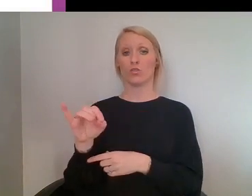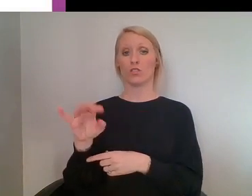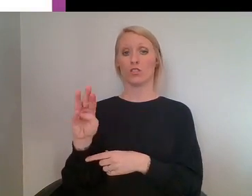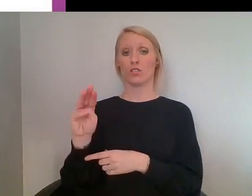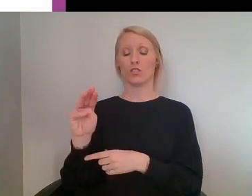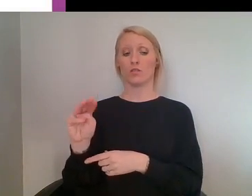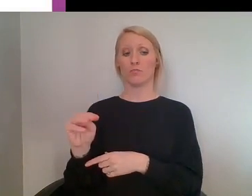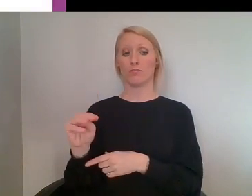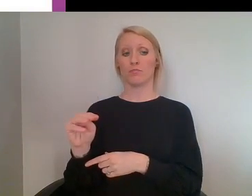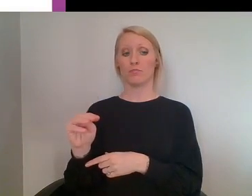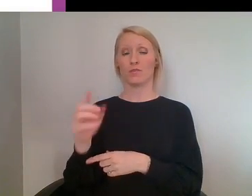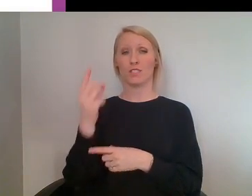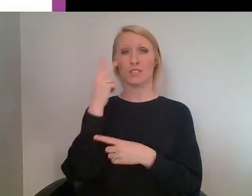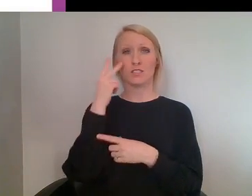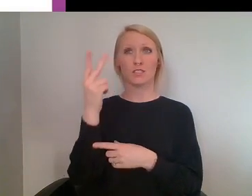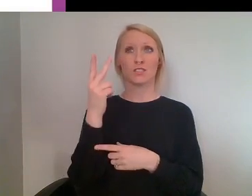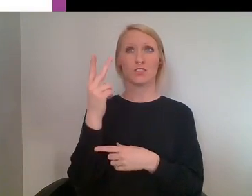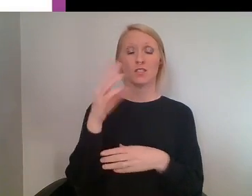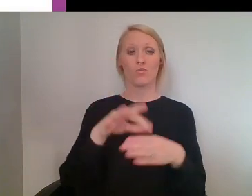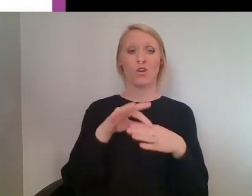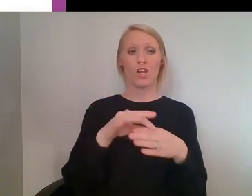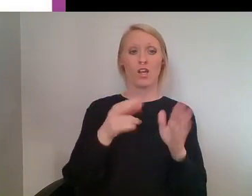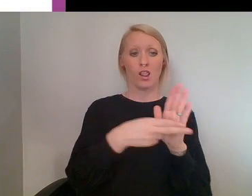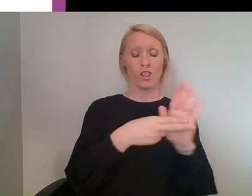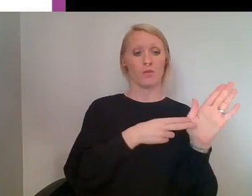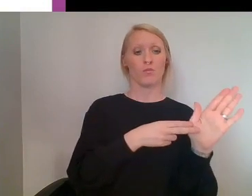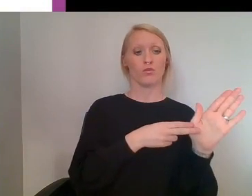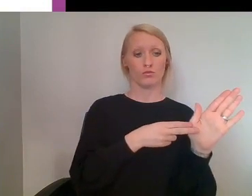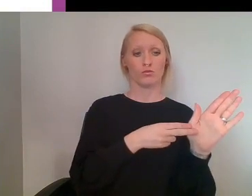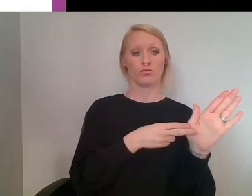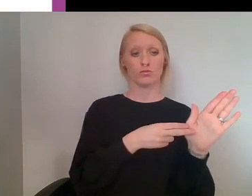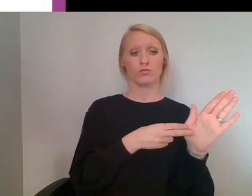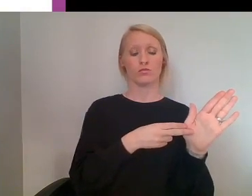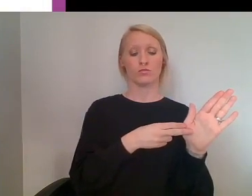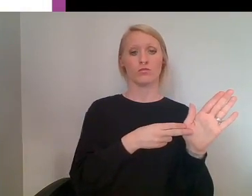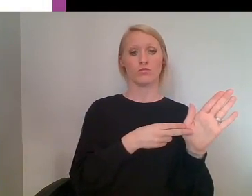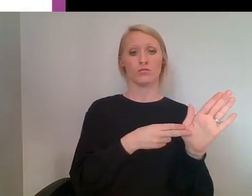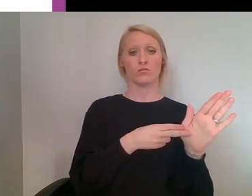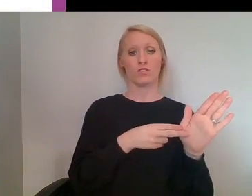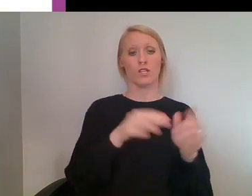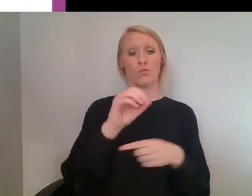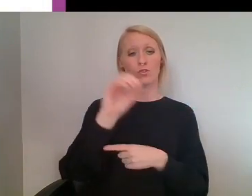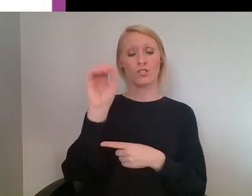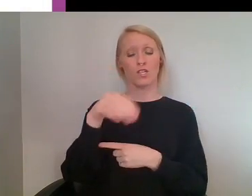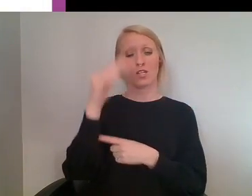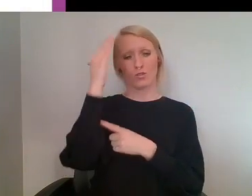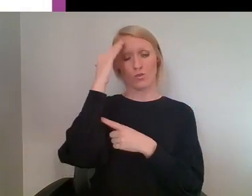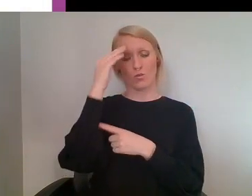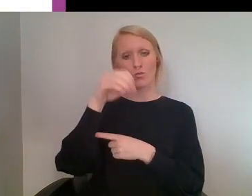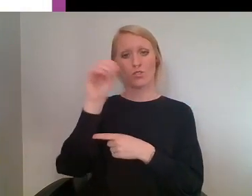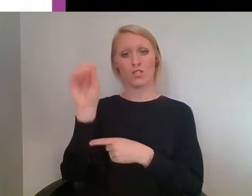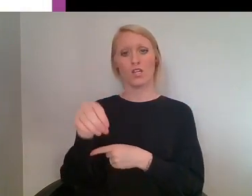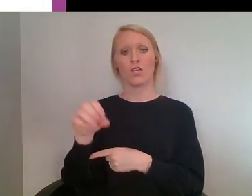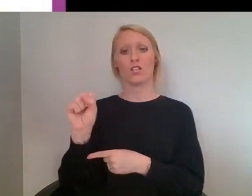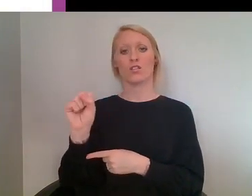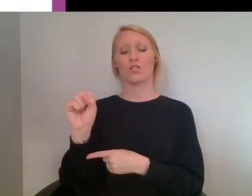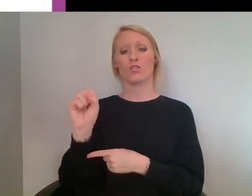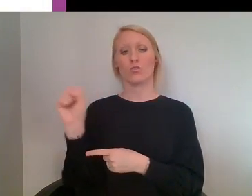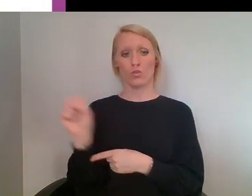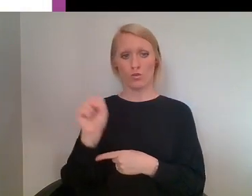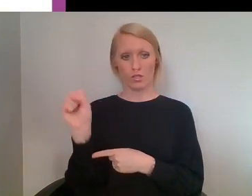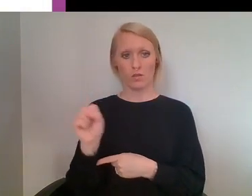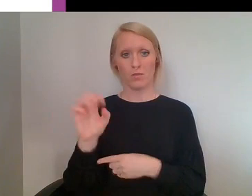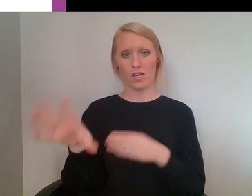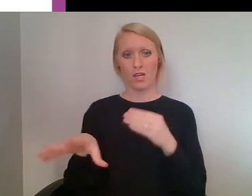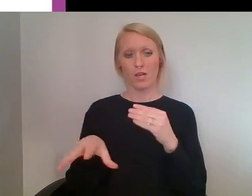the product label for statements such as self-basting or contains up to blank % of sodium. Then that means that they had a lot of added salt to